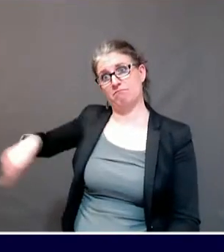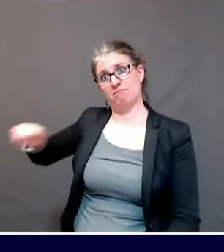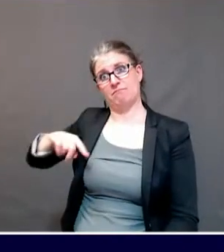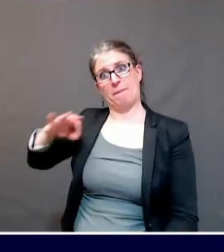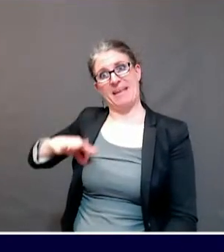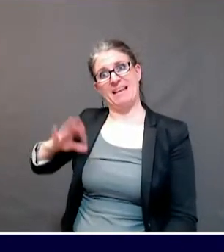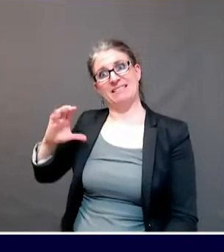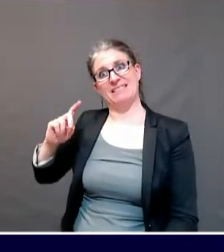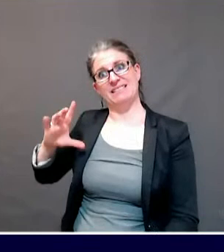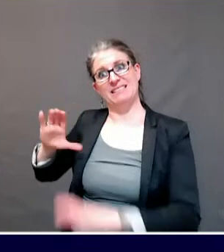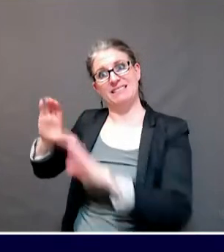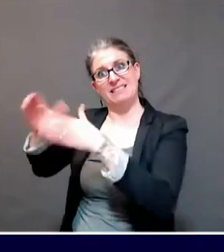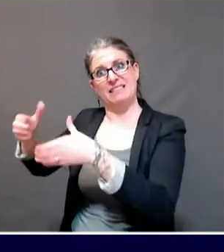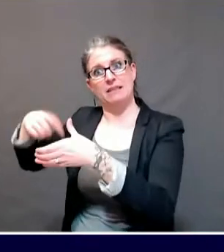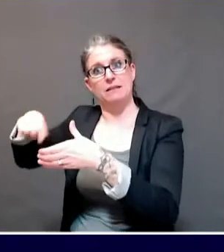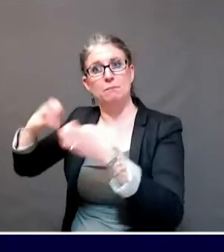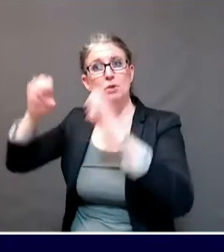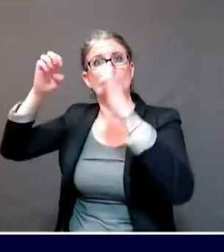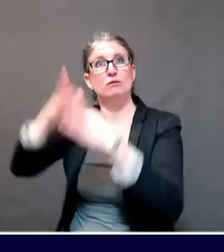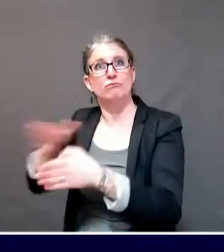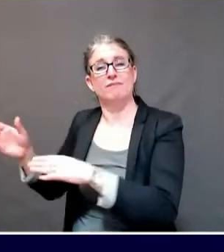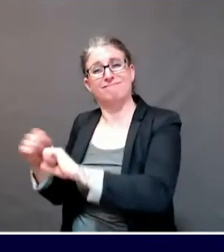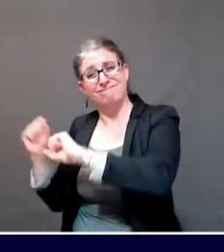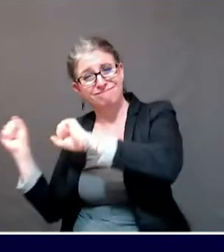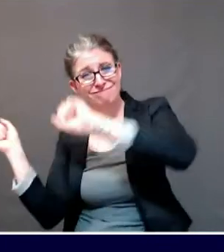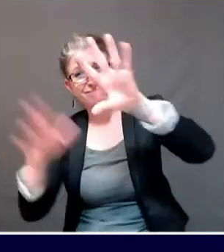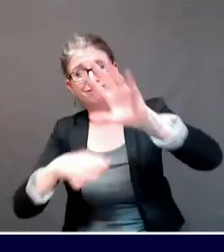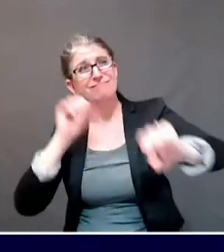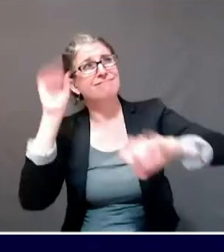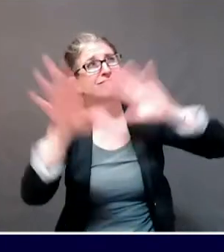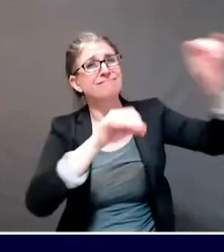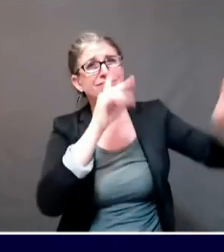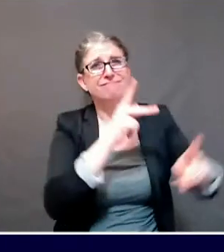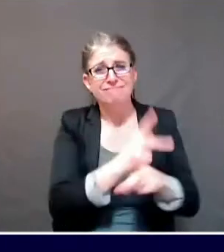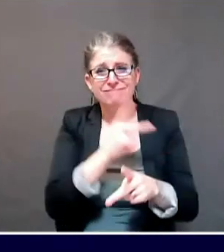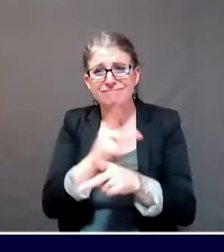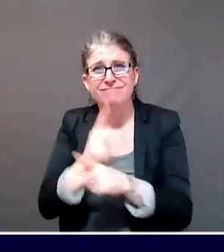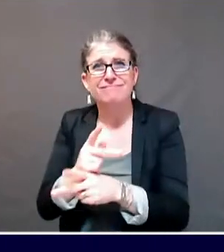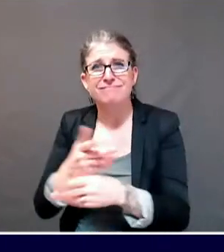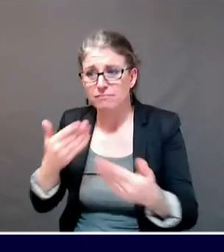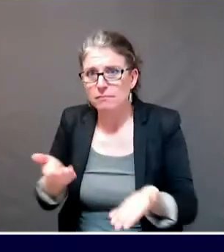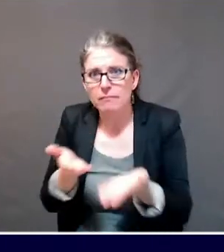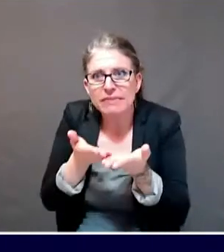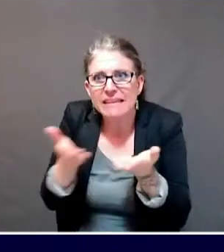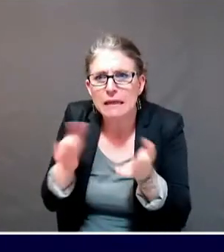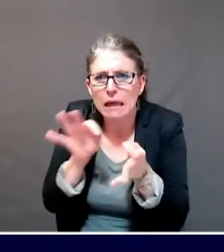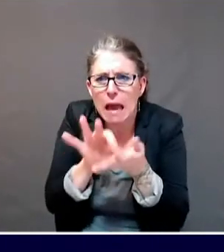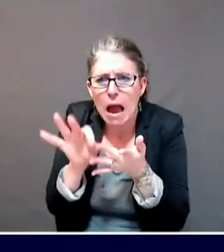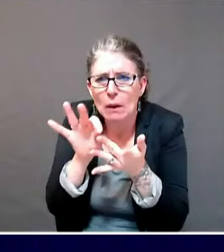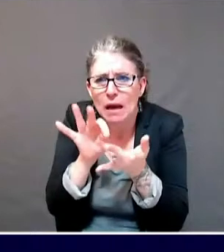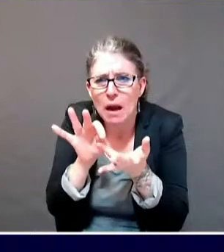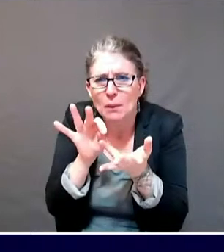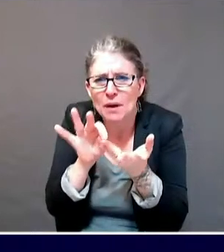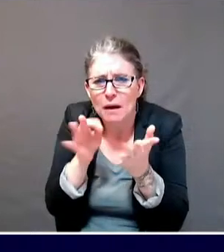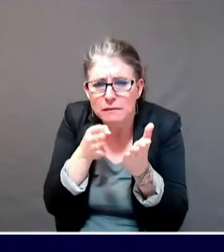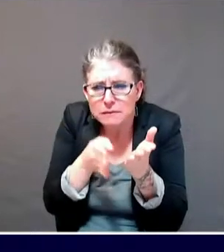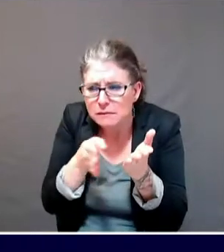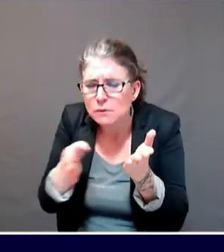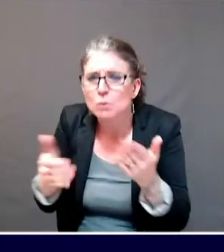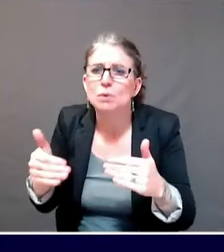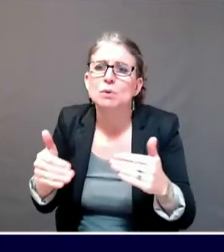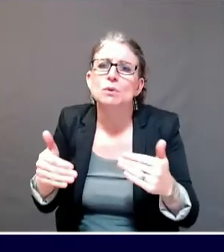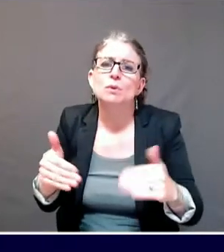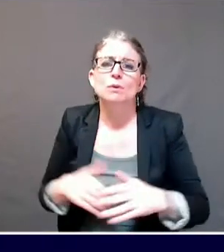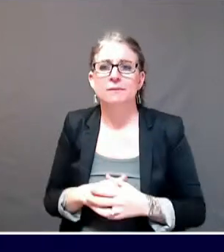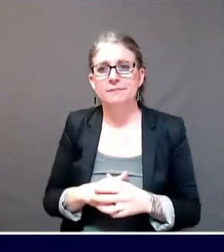over 4.5 million items to providers and groups across the state.